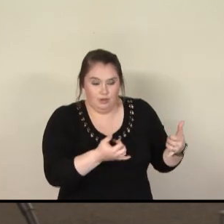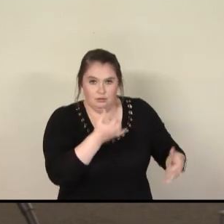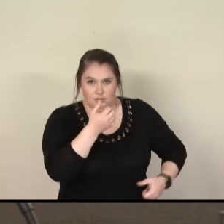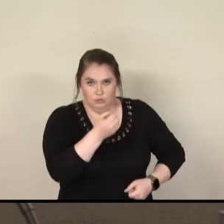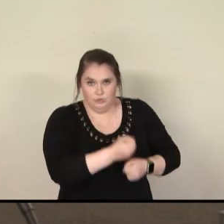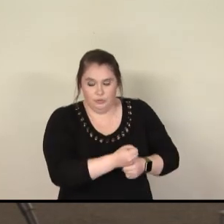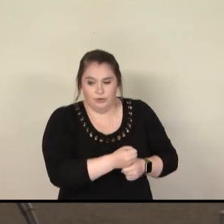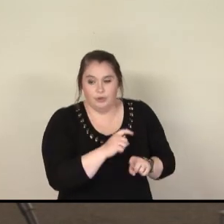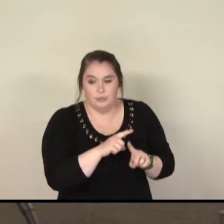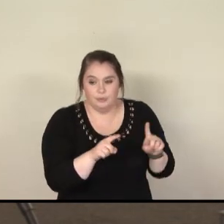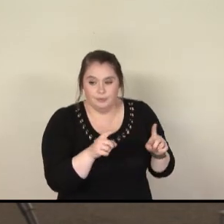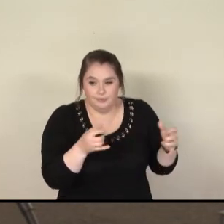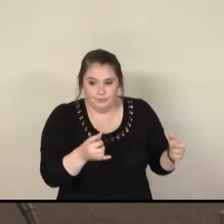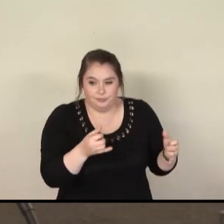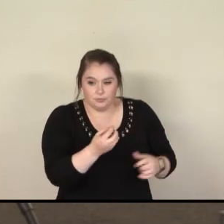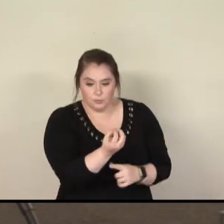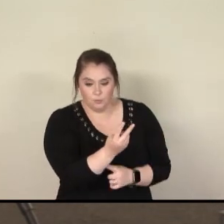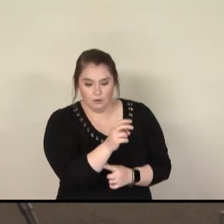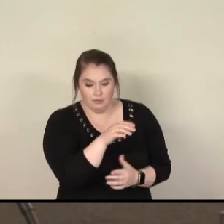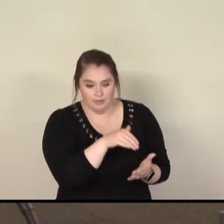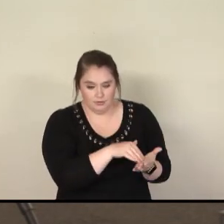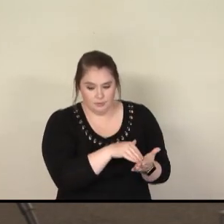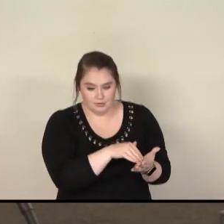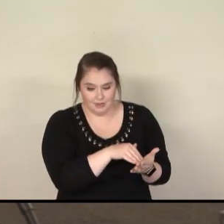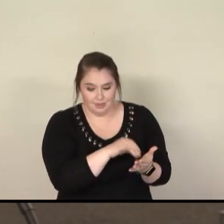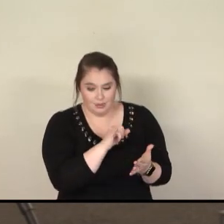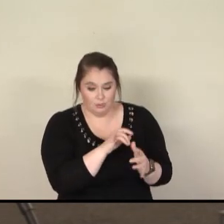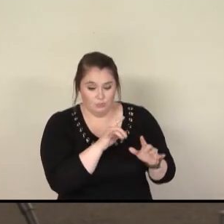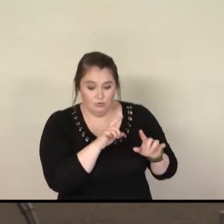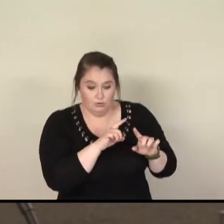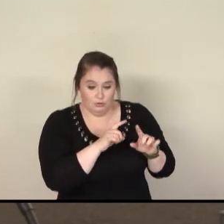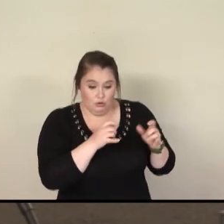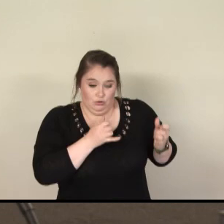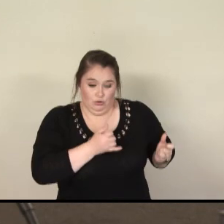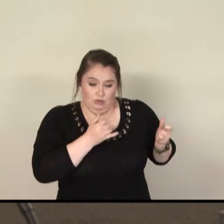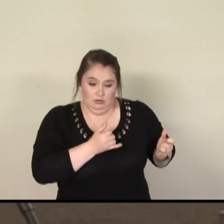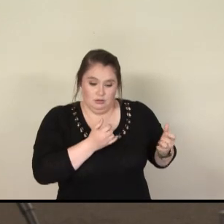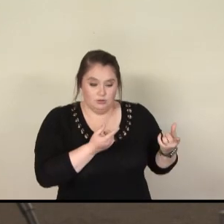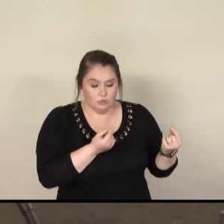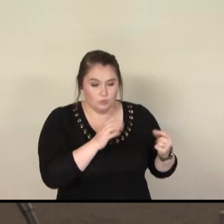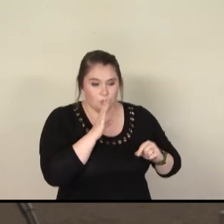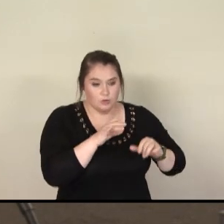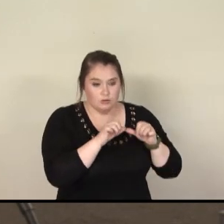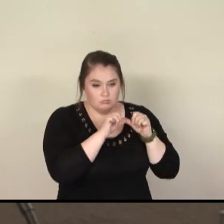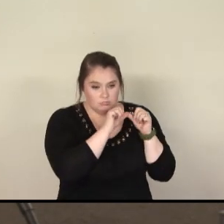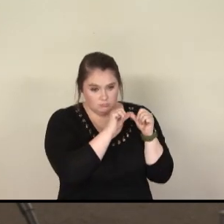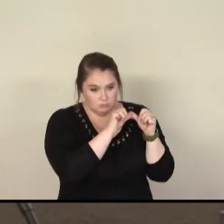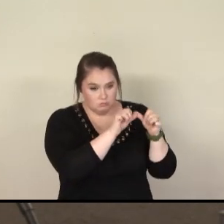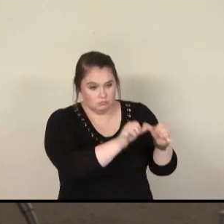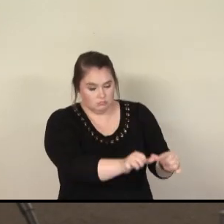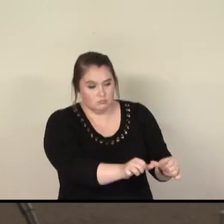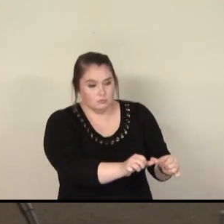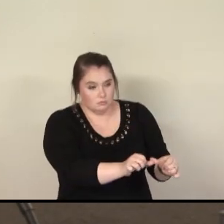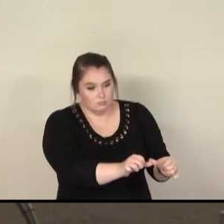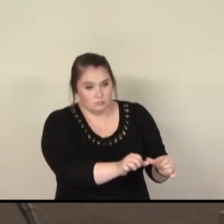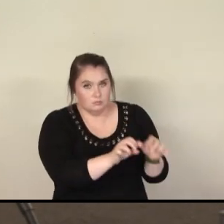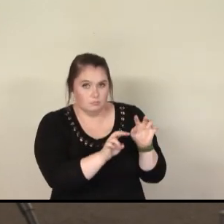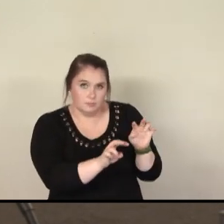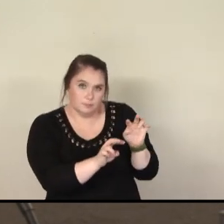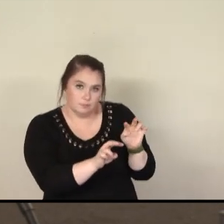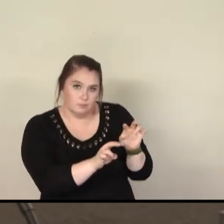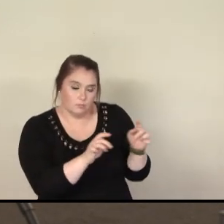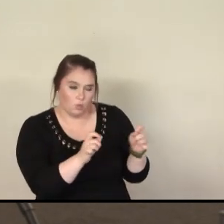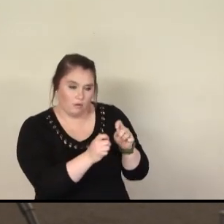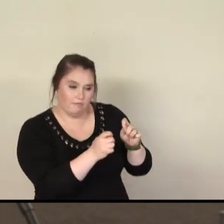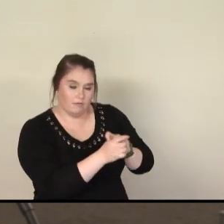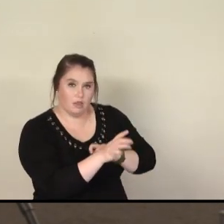year, but right at the 12,000 that we are currently doing. Now we will continue to